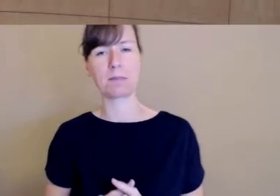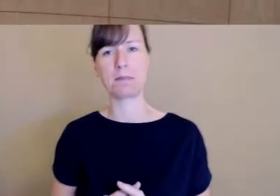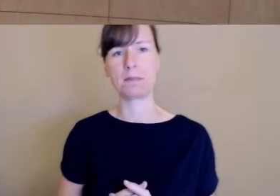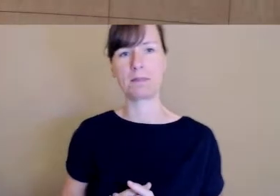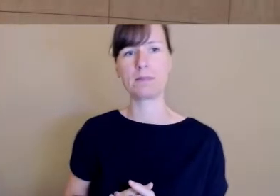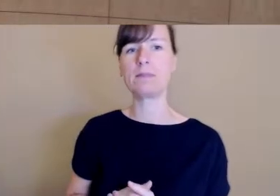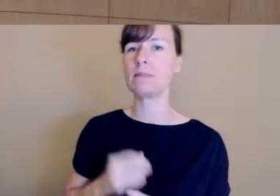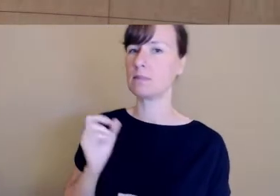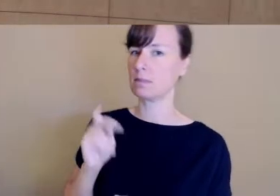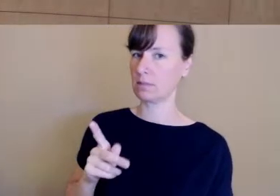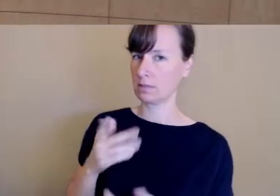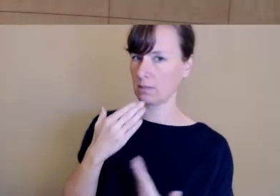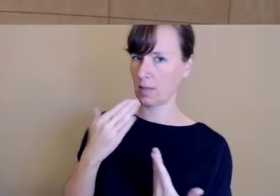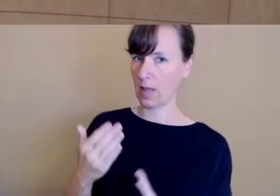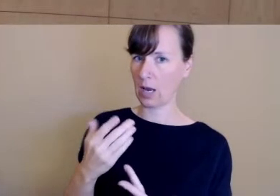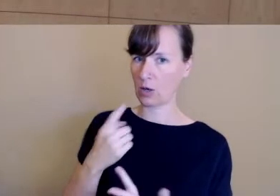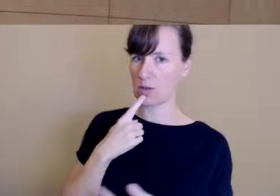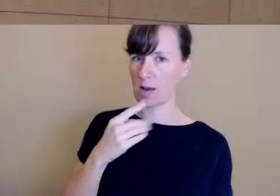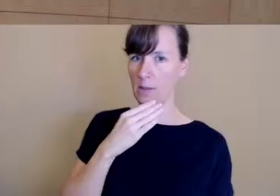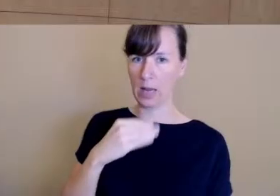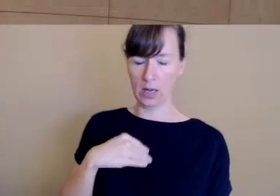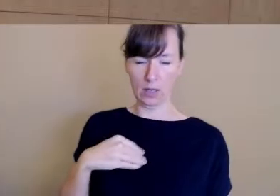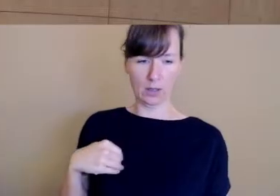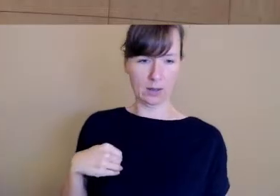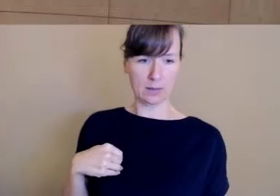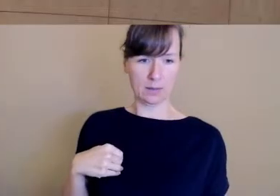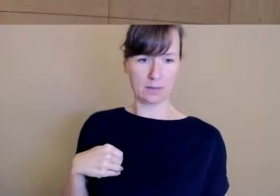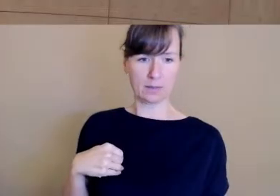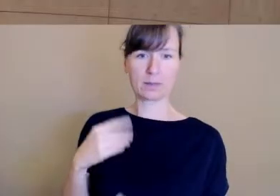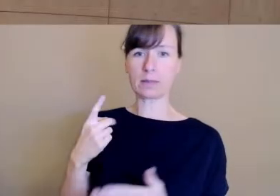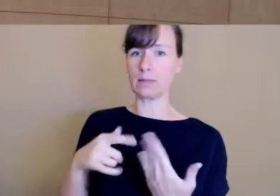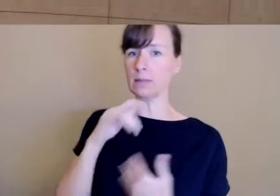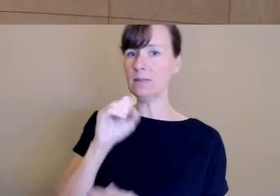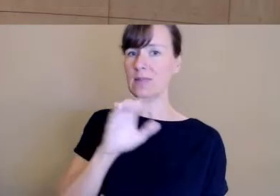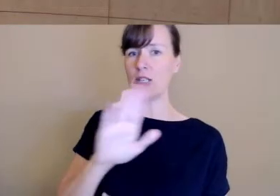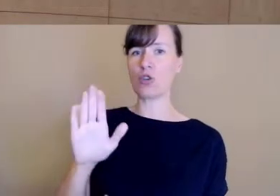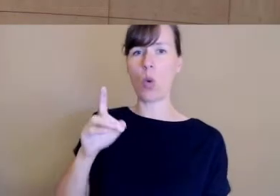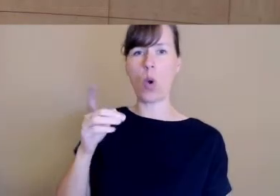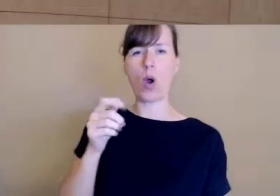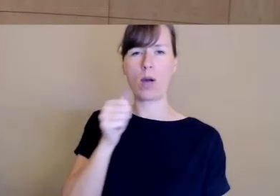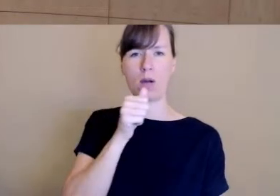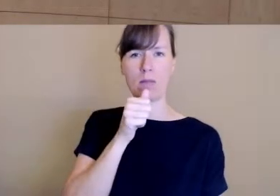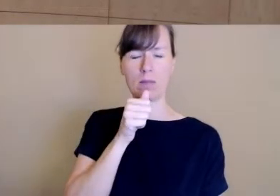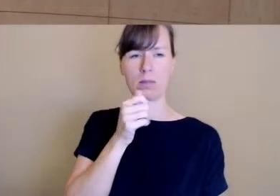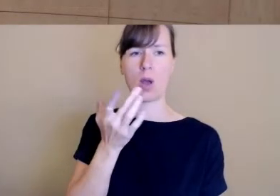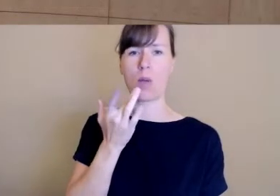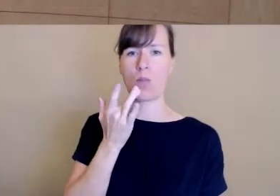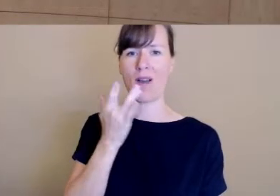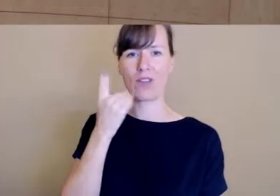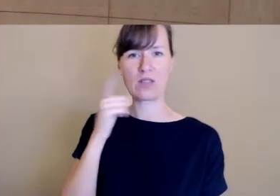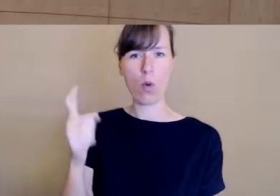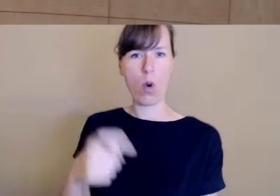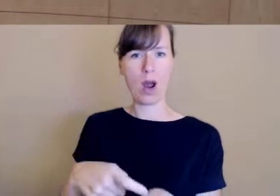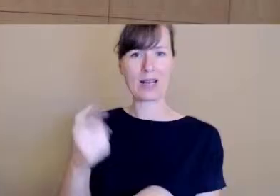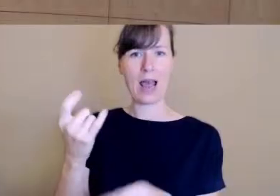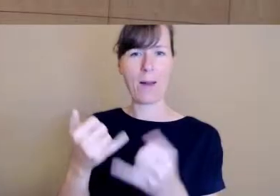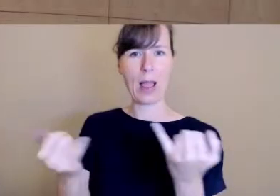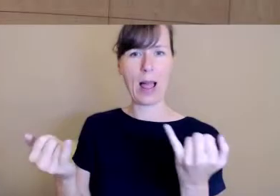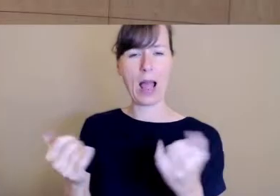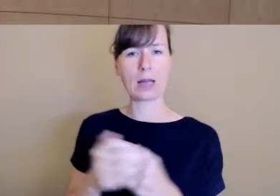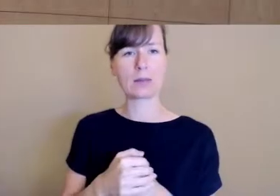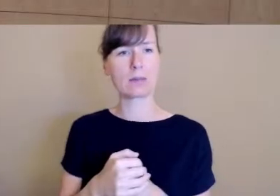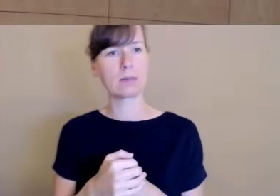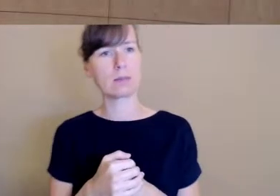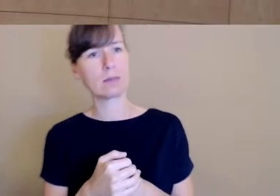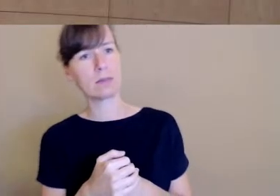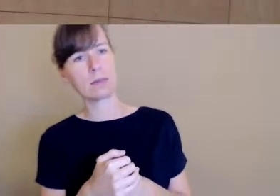Thank you. What is your preference for timeline? I mean, we have a lot going on. Go ahead.